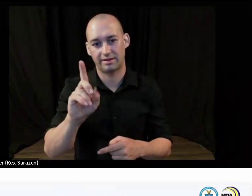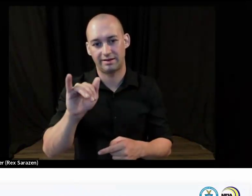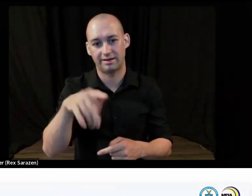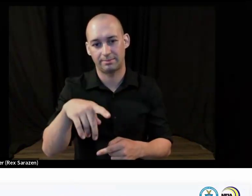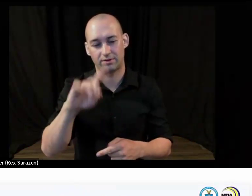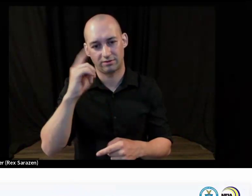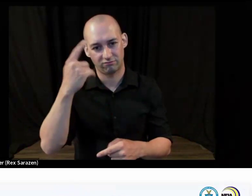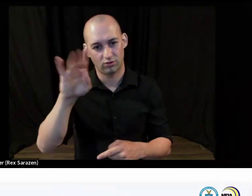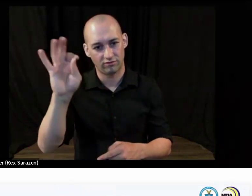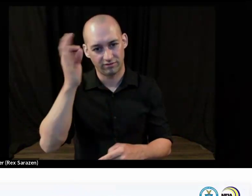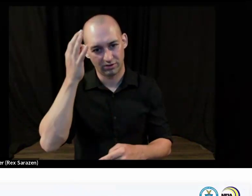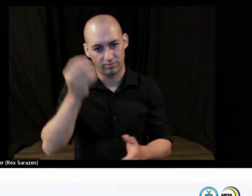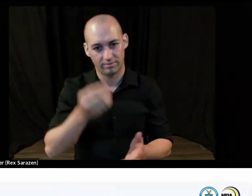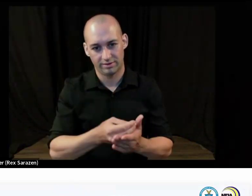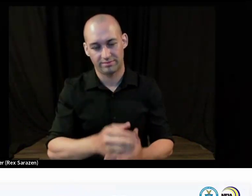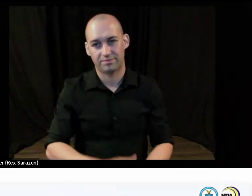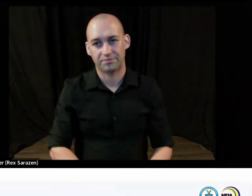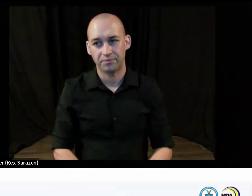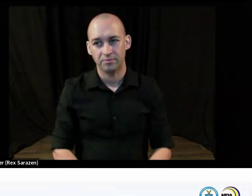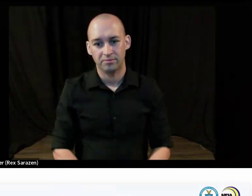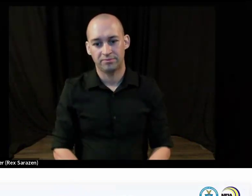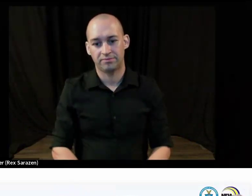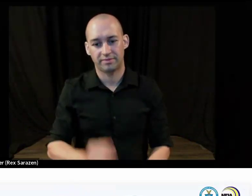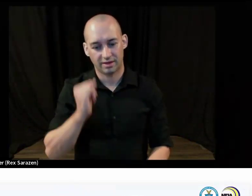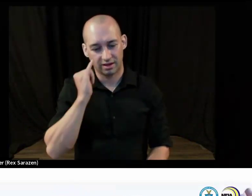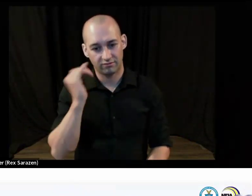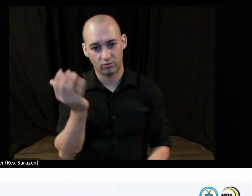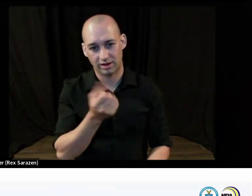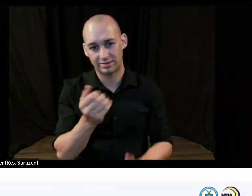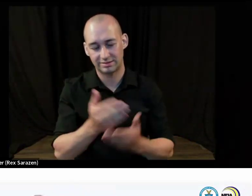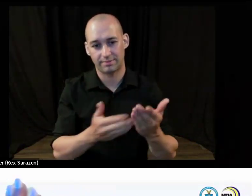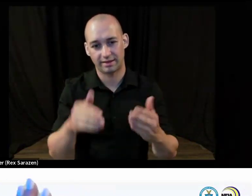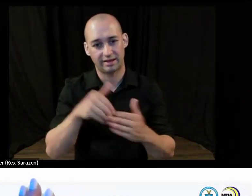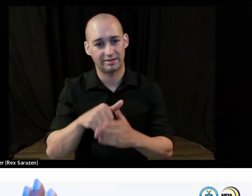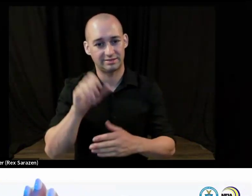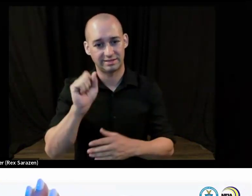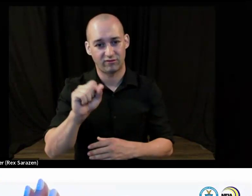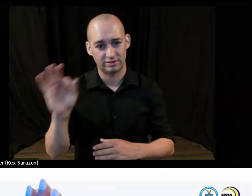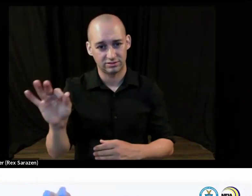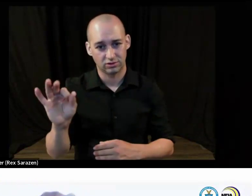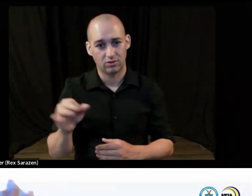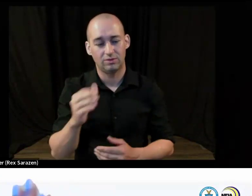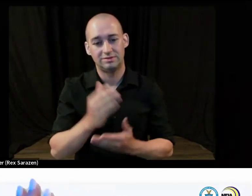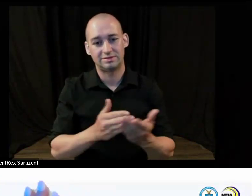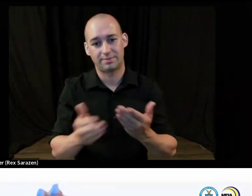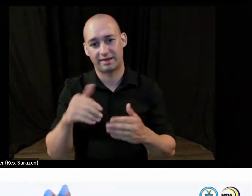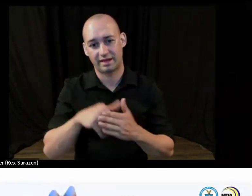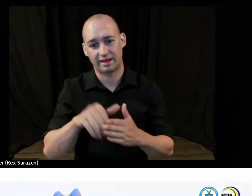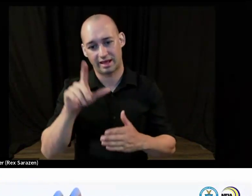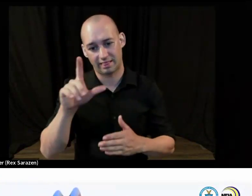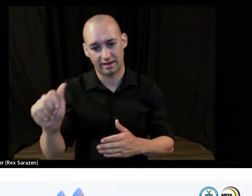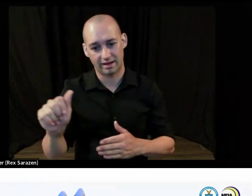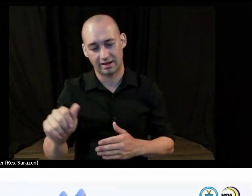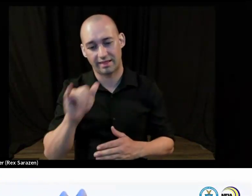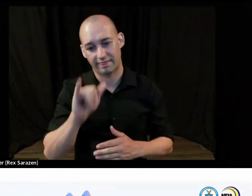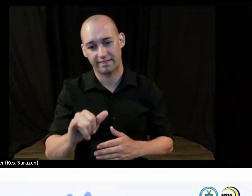funds. So if you've got something going on in San Francisco and then something else going on in LA, that's